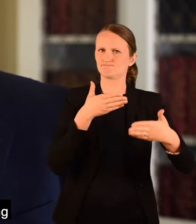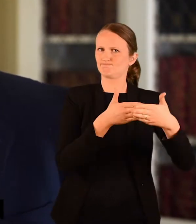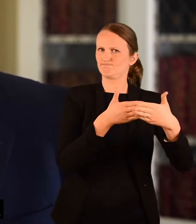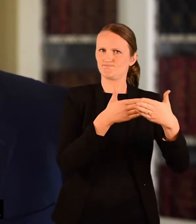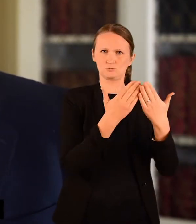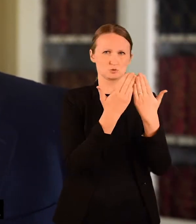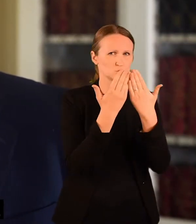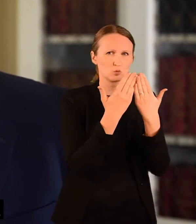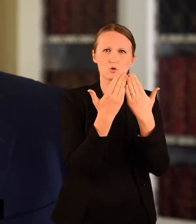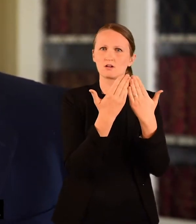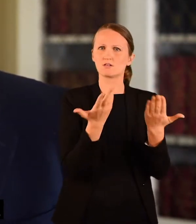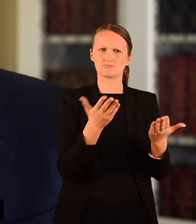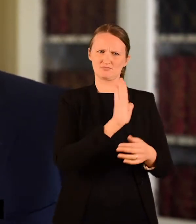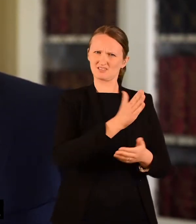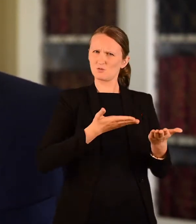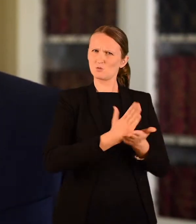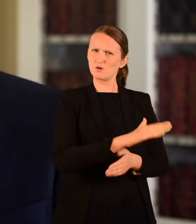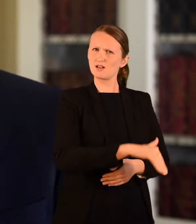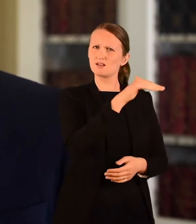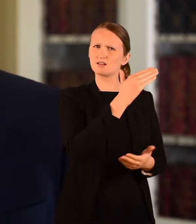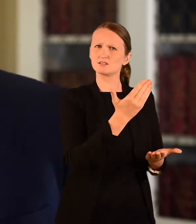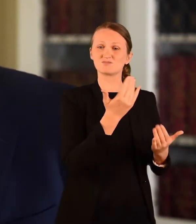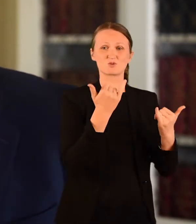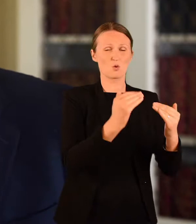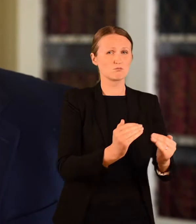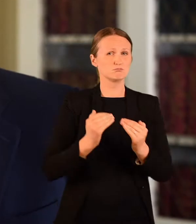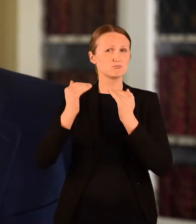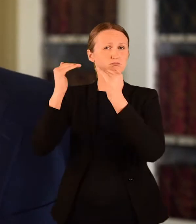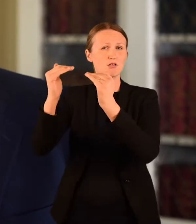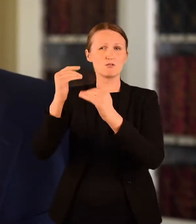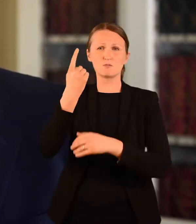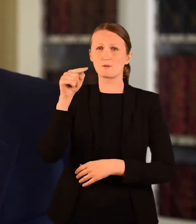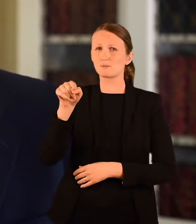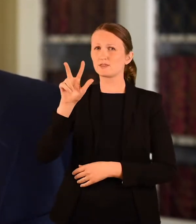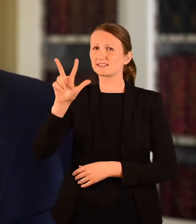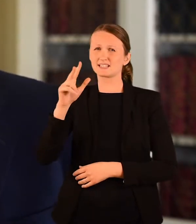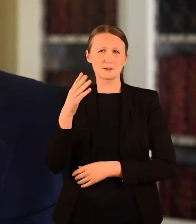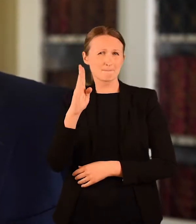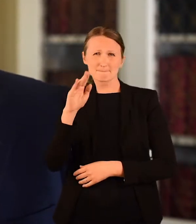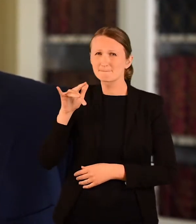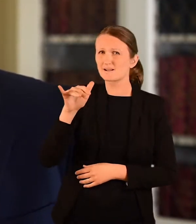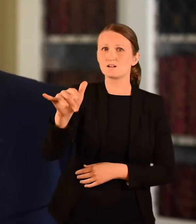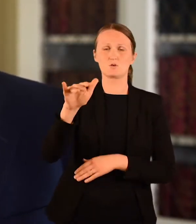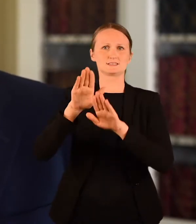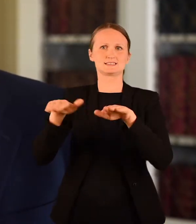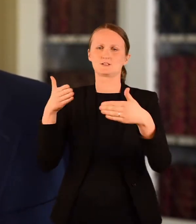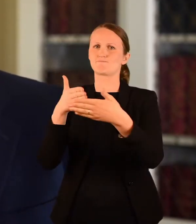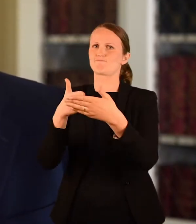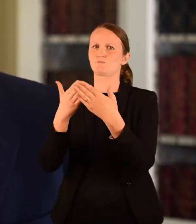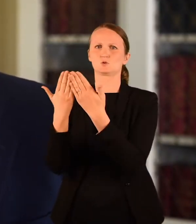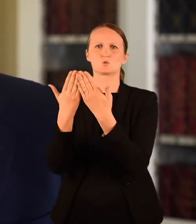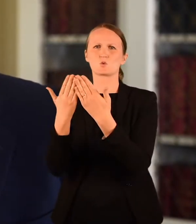schooling that should be their birthright. And now that number has soared past